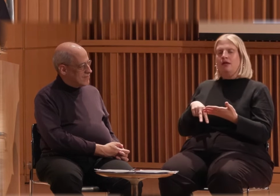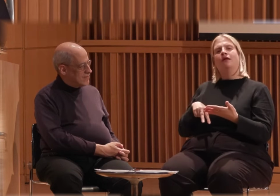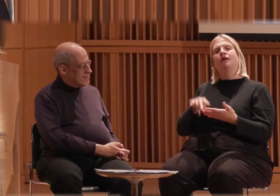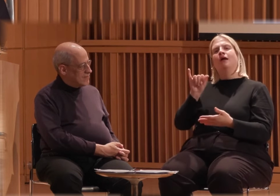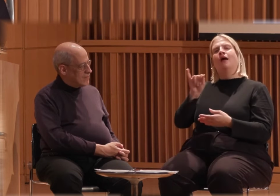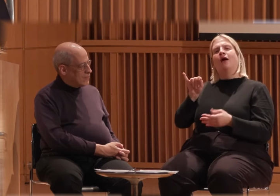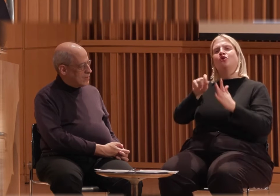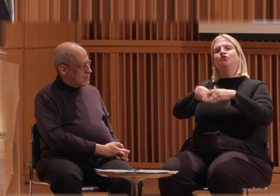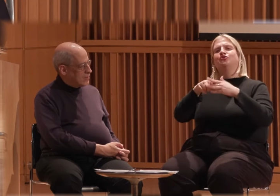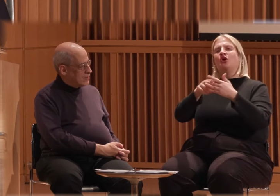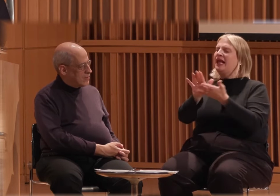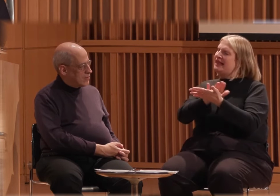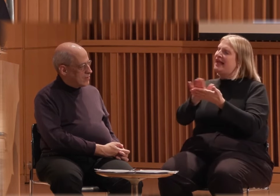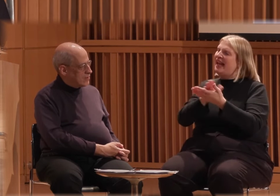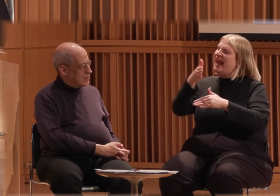started cleaning a lot